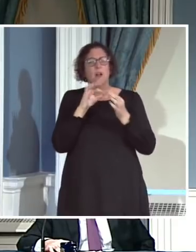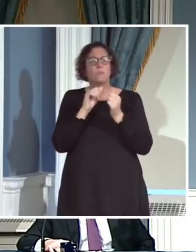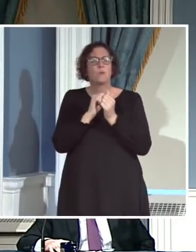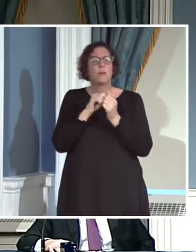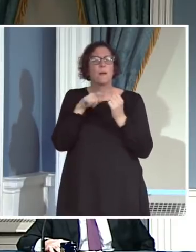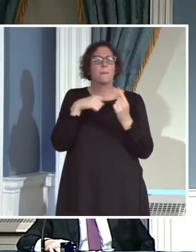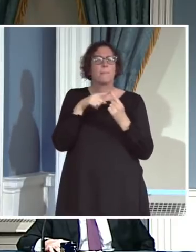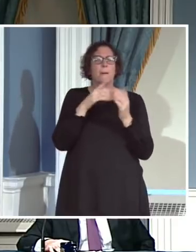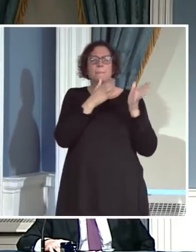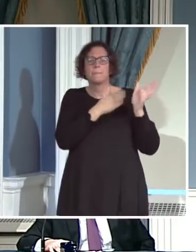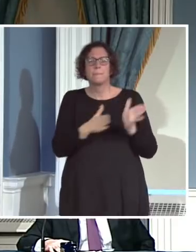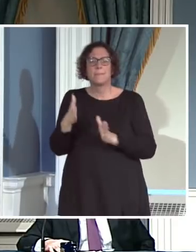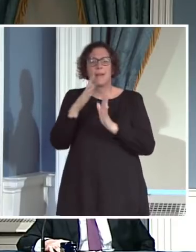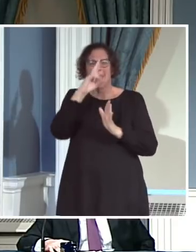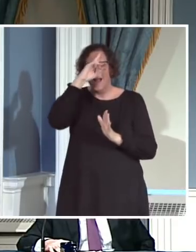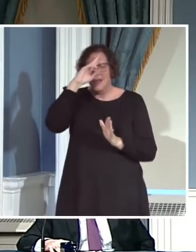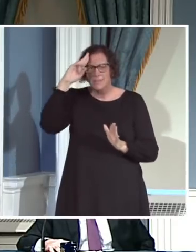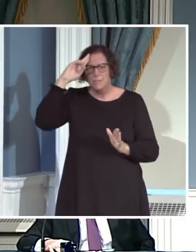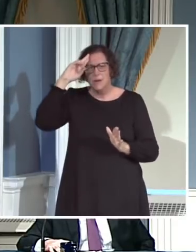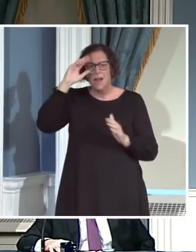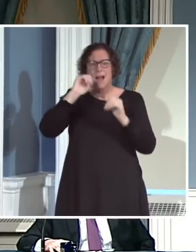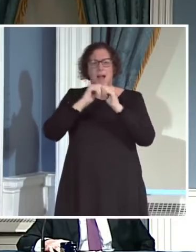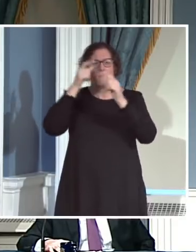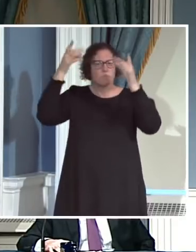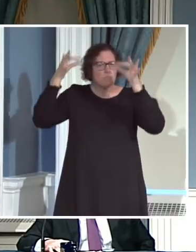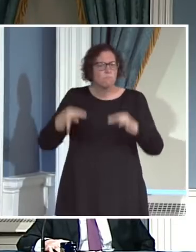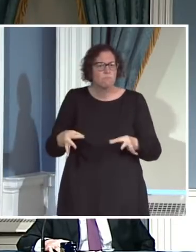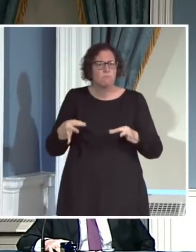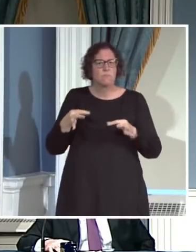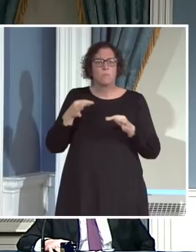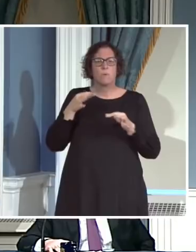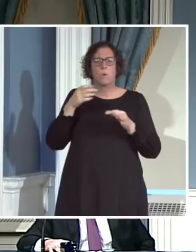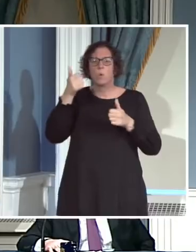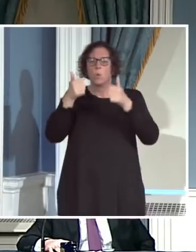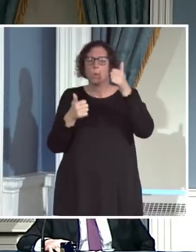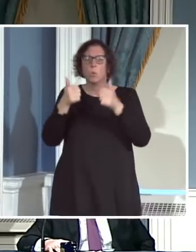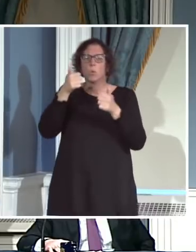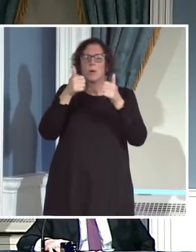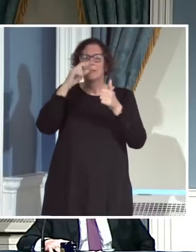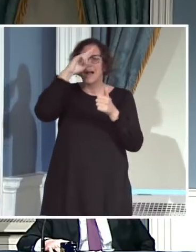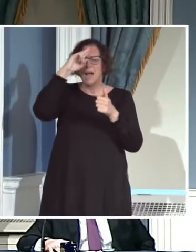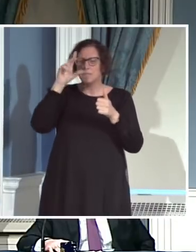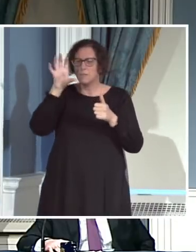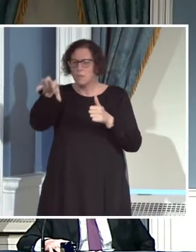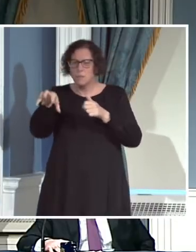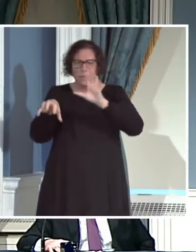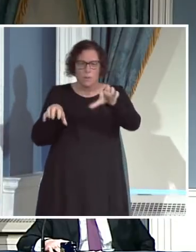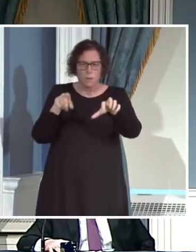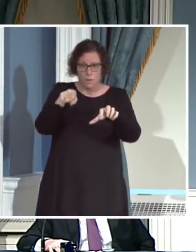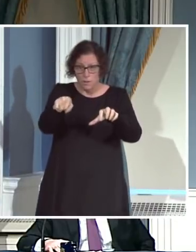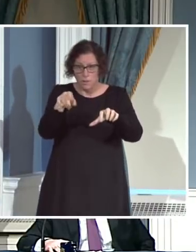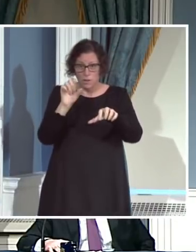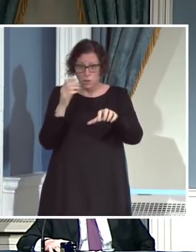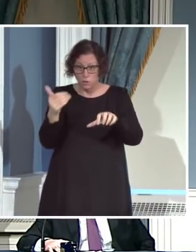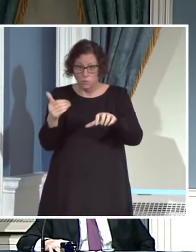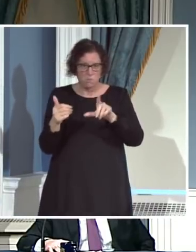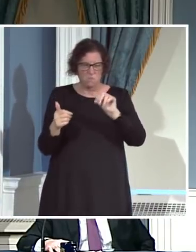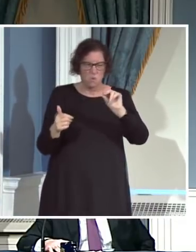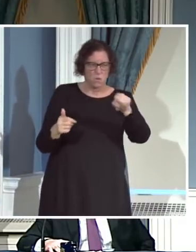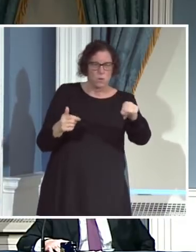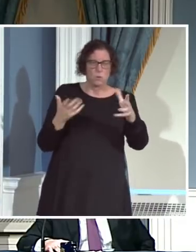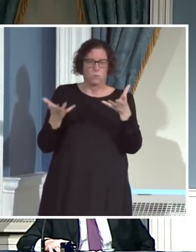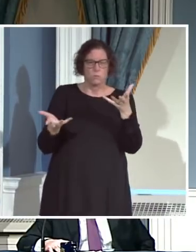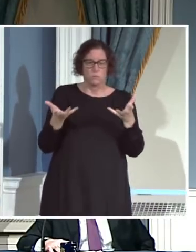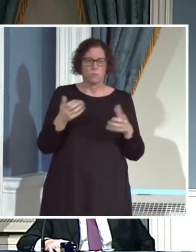talking about." I think you called it a theoretical. You said you didn't think it's fair. Well, it's no longer theoretical. NYU Langone